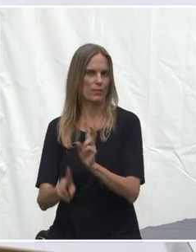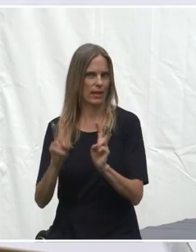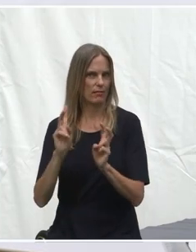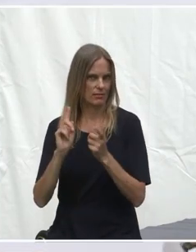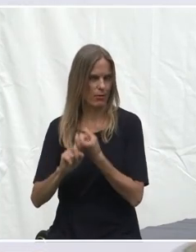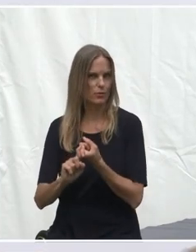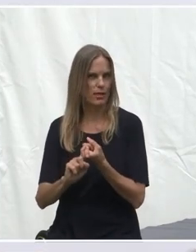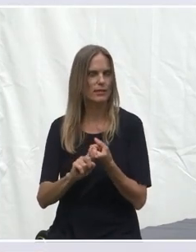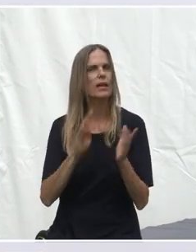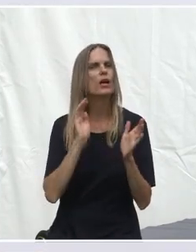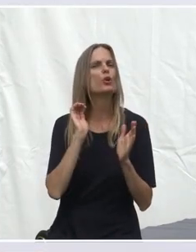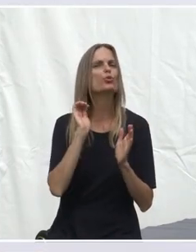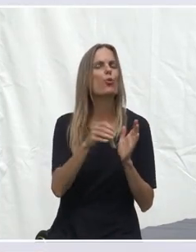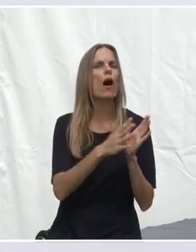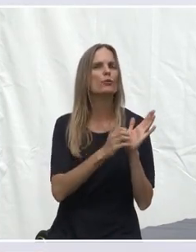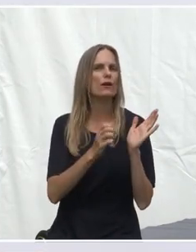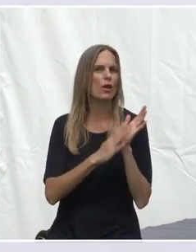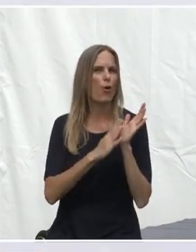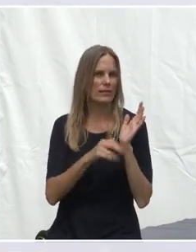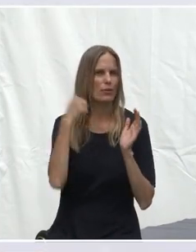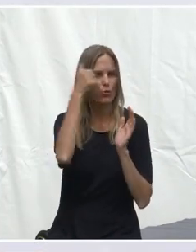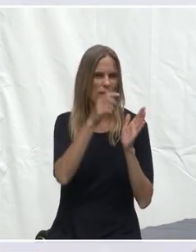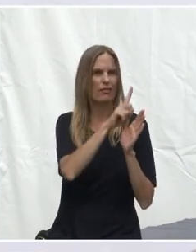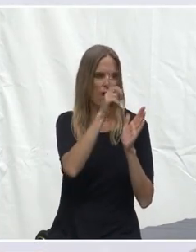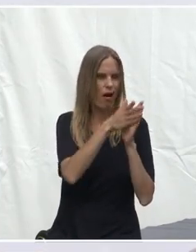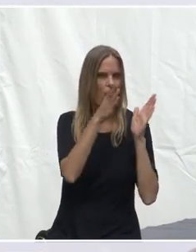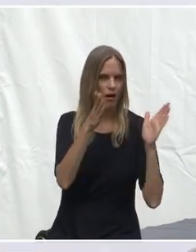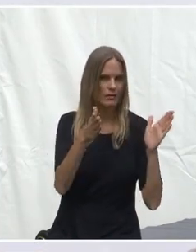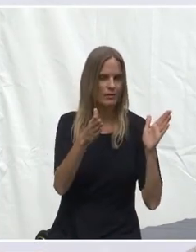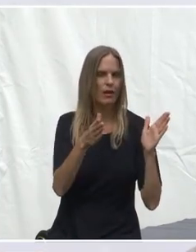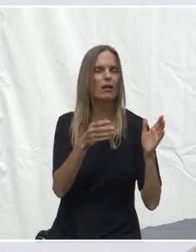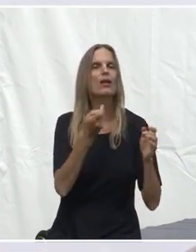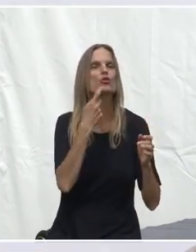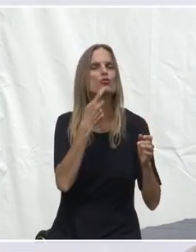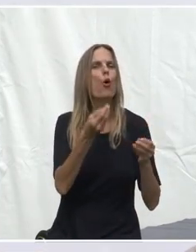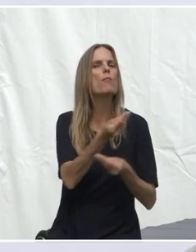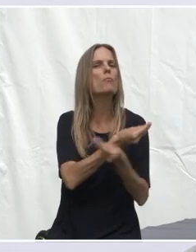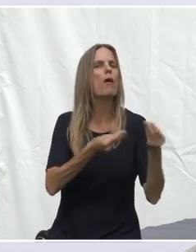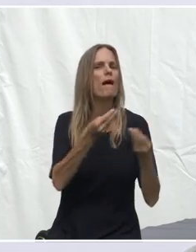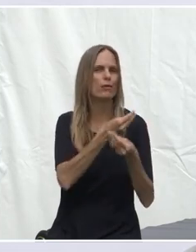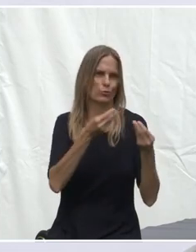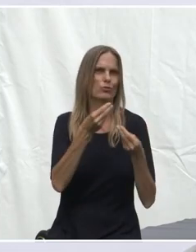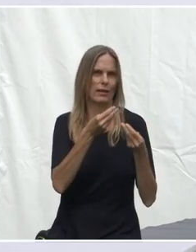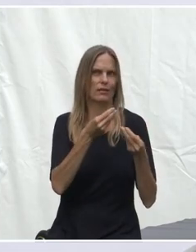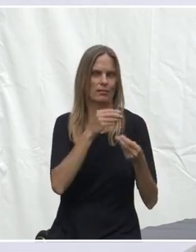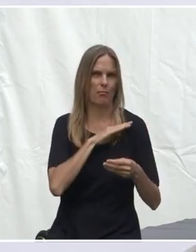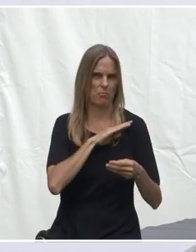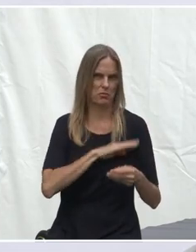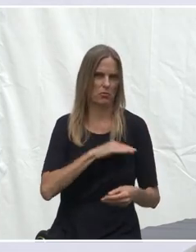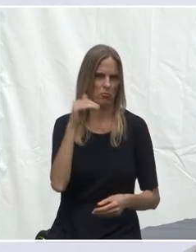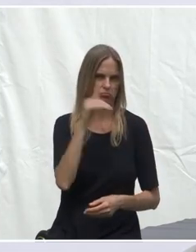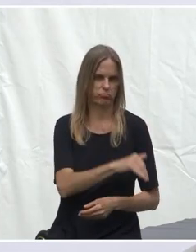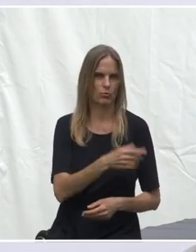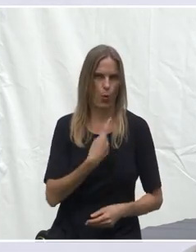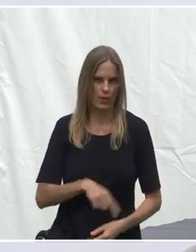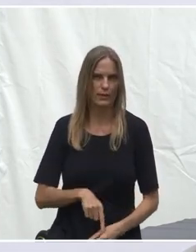Finland, we were in a deep depression, economic depression, not just in our minds. And part